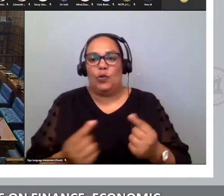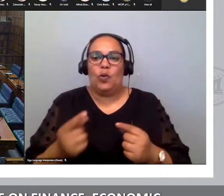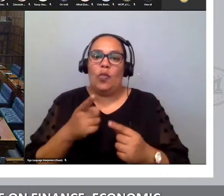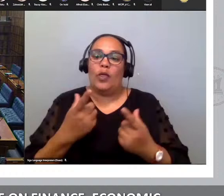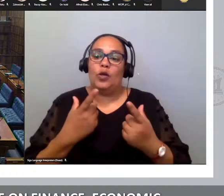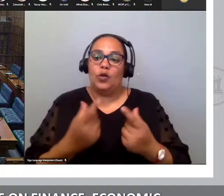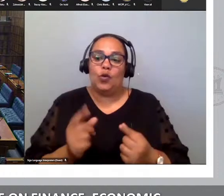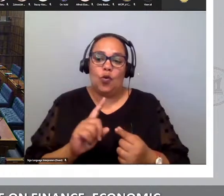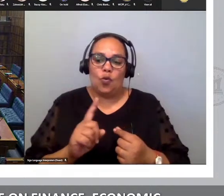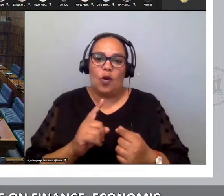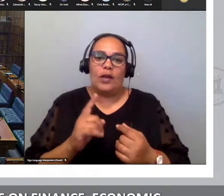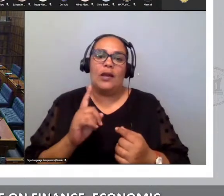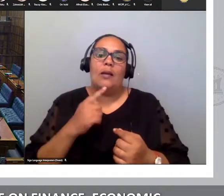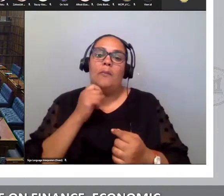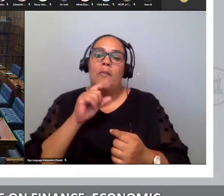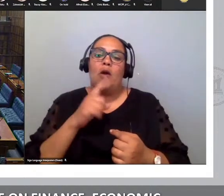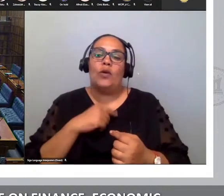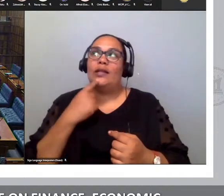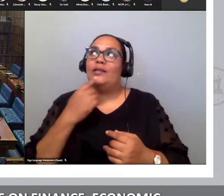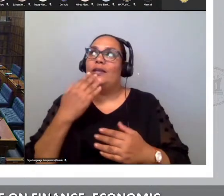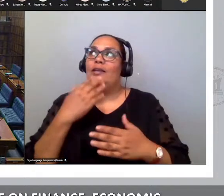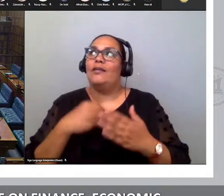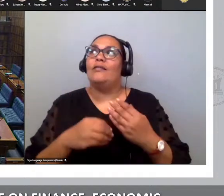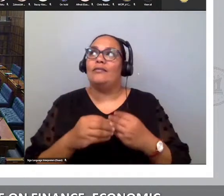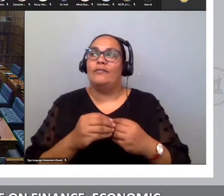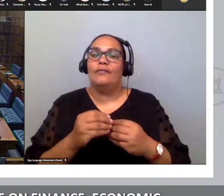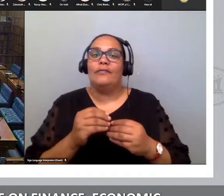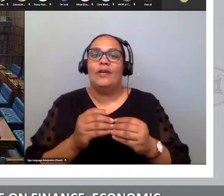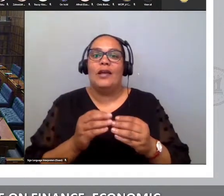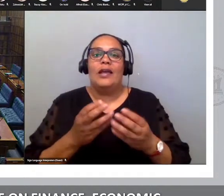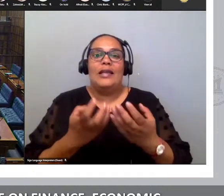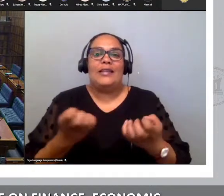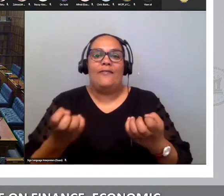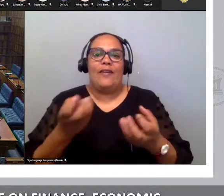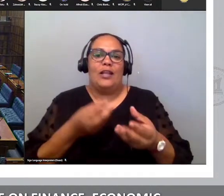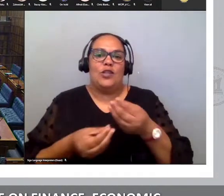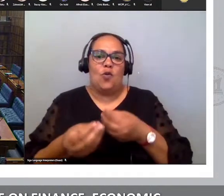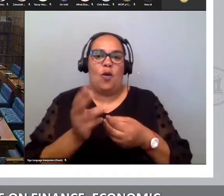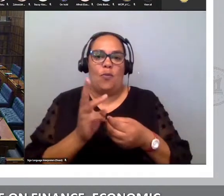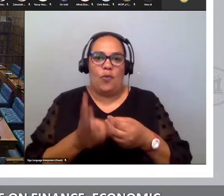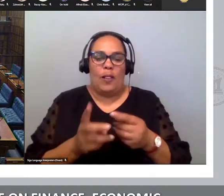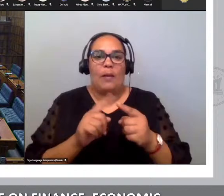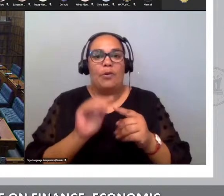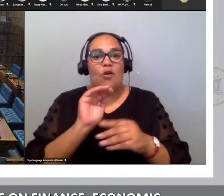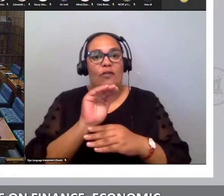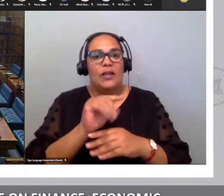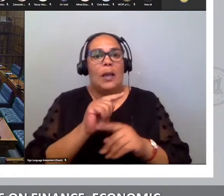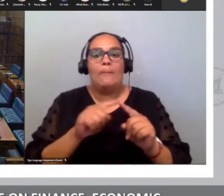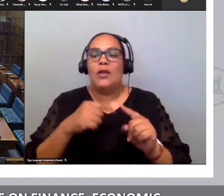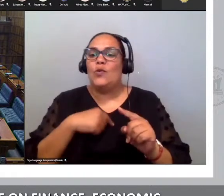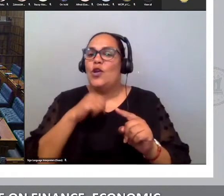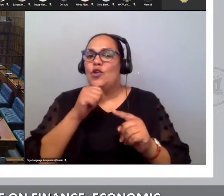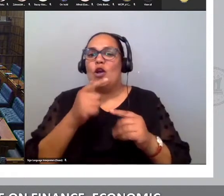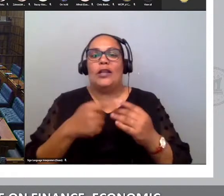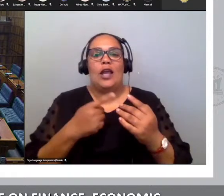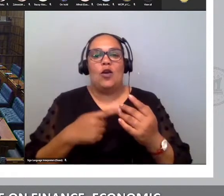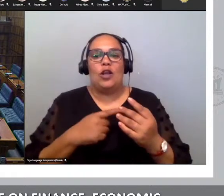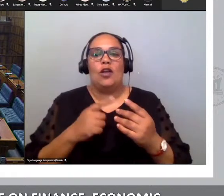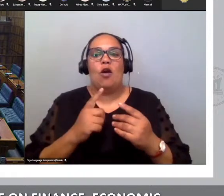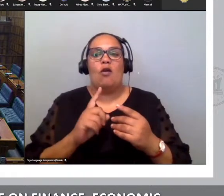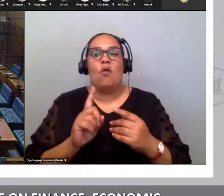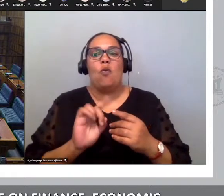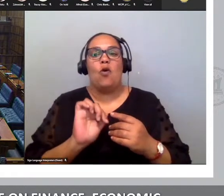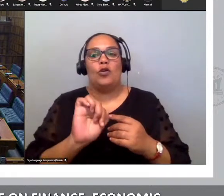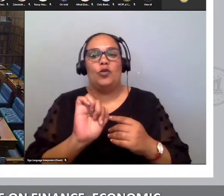they do it um like I say um at the head of us for the shipping LS over the overseas and we are not priv to those calculations of